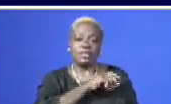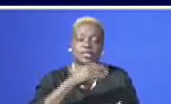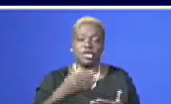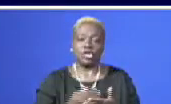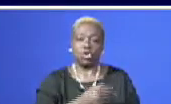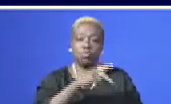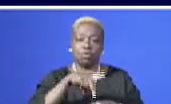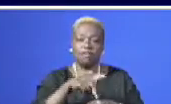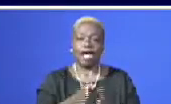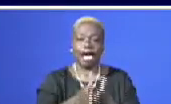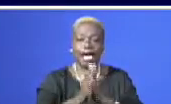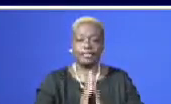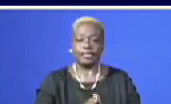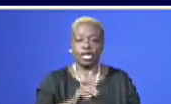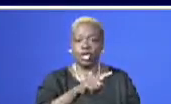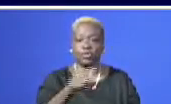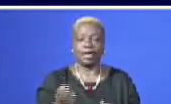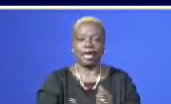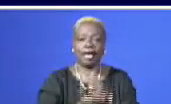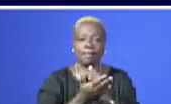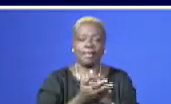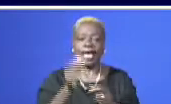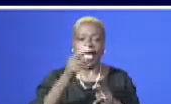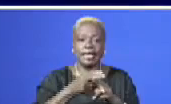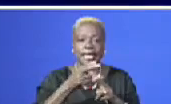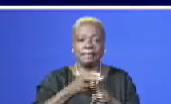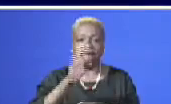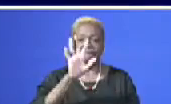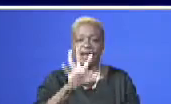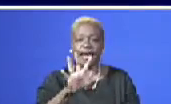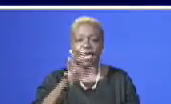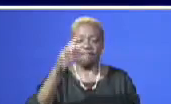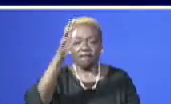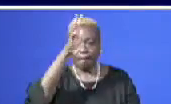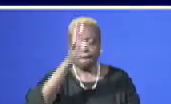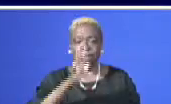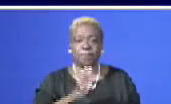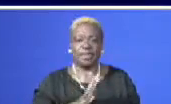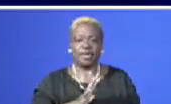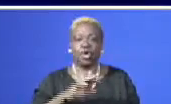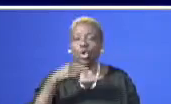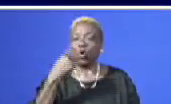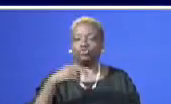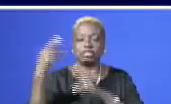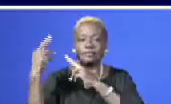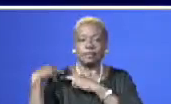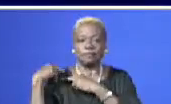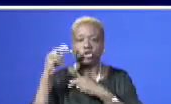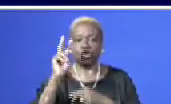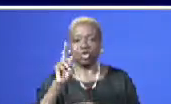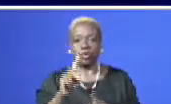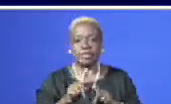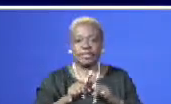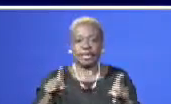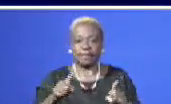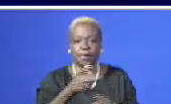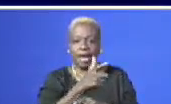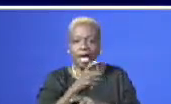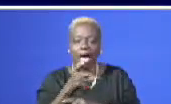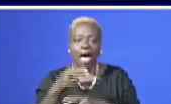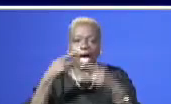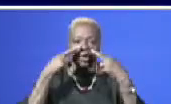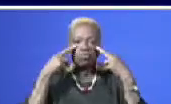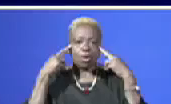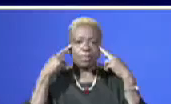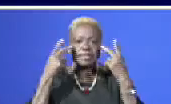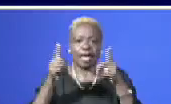the public's assistance in identifying and locating five male suspects who are believed to be responsible for two separate armed robberies, which